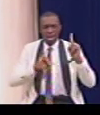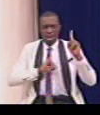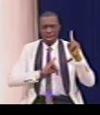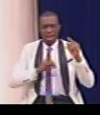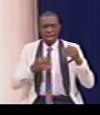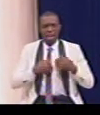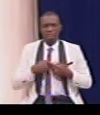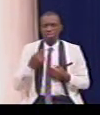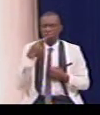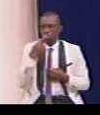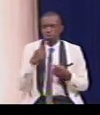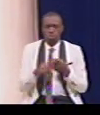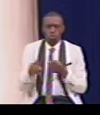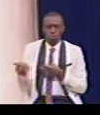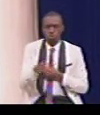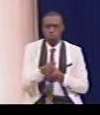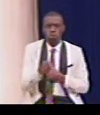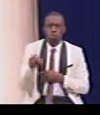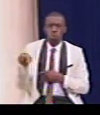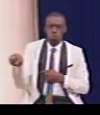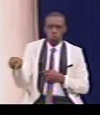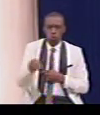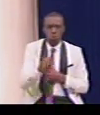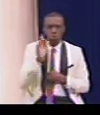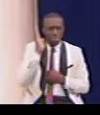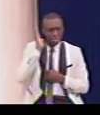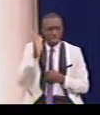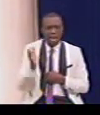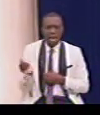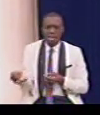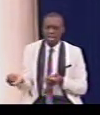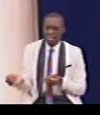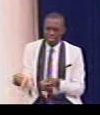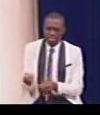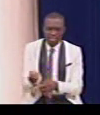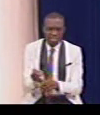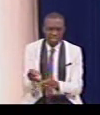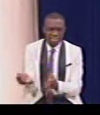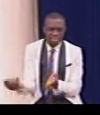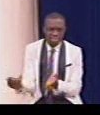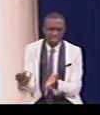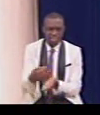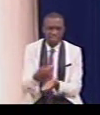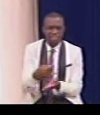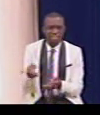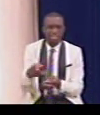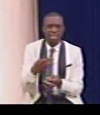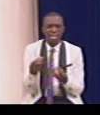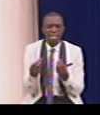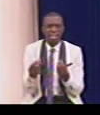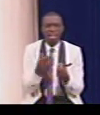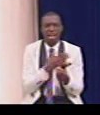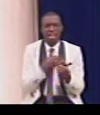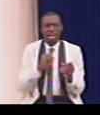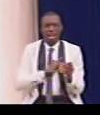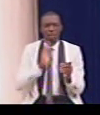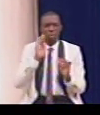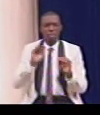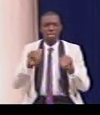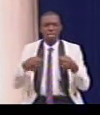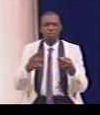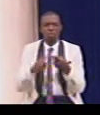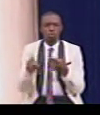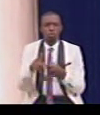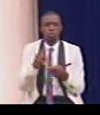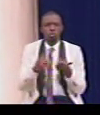unto you, ye shall inherit their land, and I will give it unto you to possess it, a land that